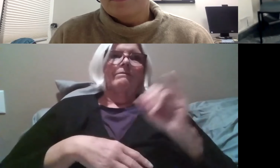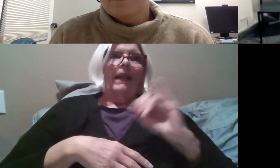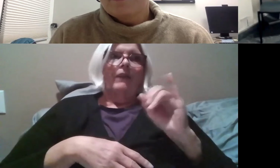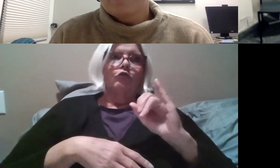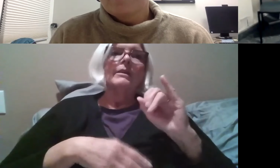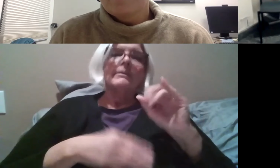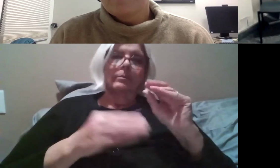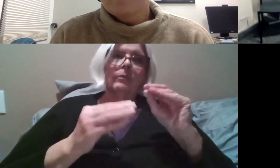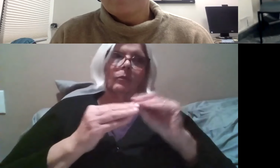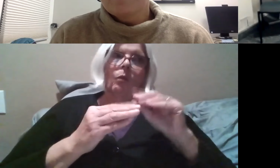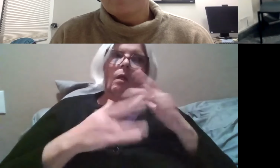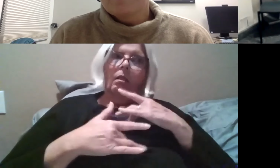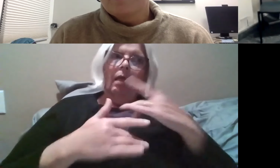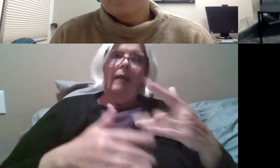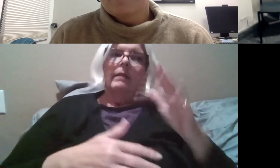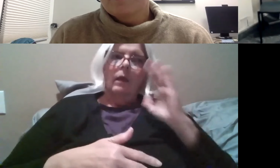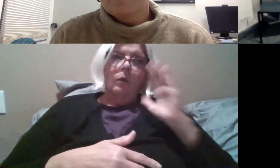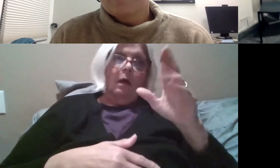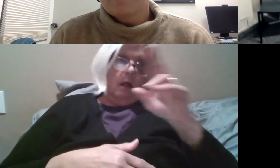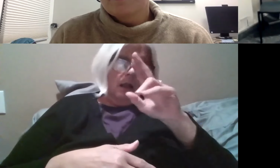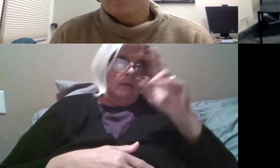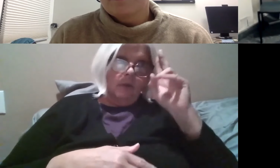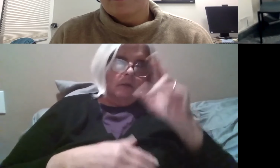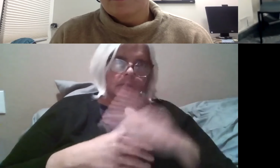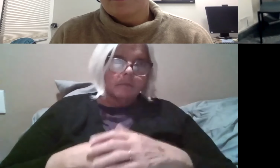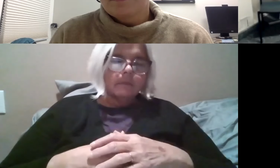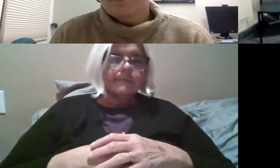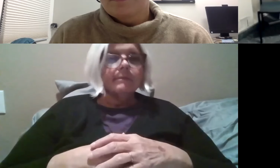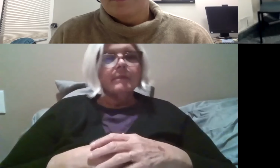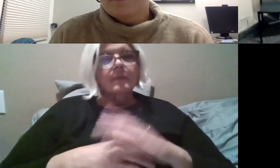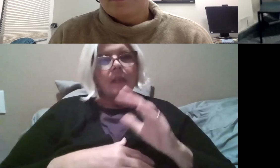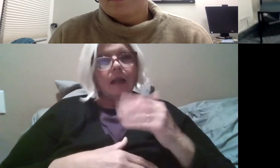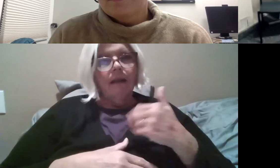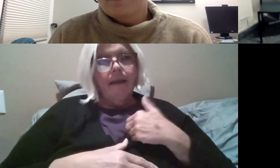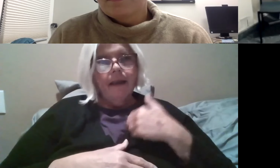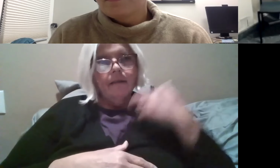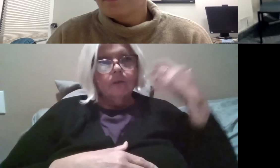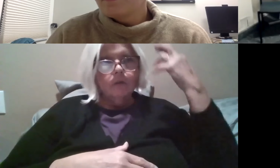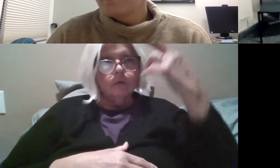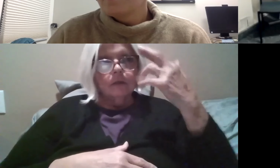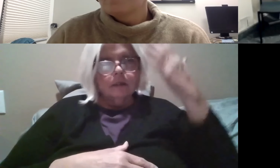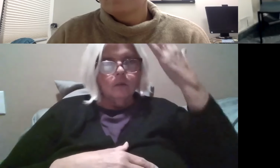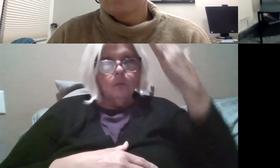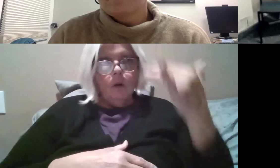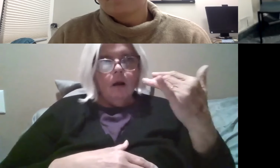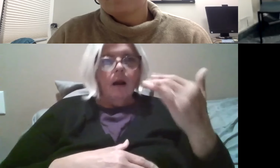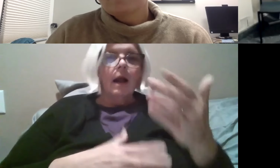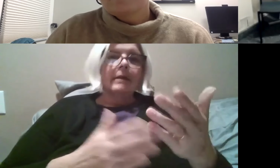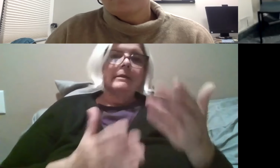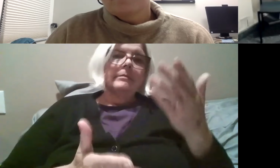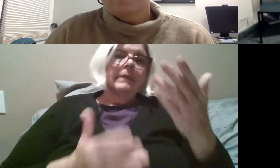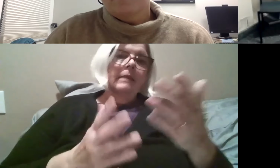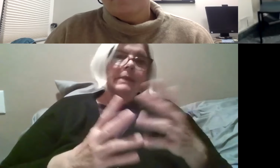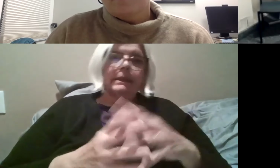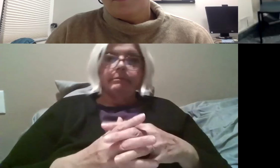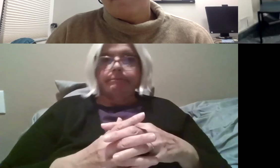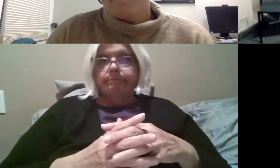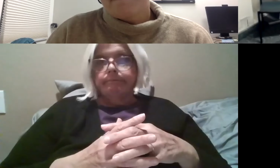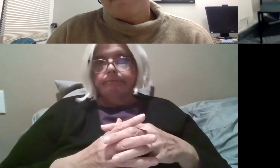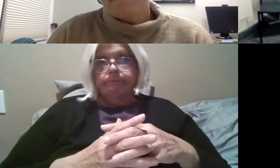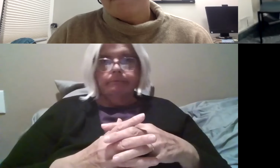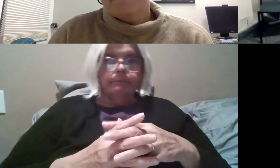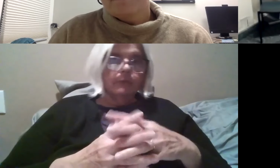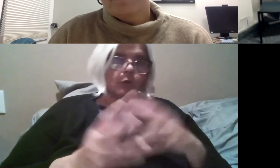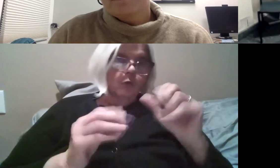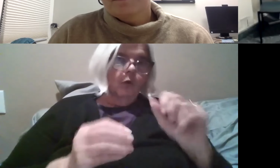why children are getting exposed to COVID more. They might have family members who, based